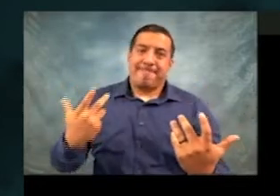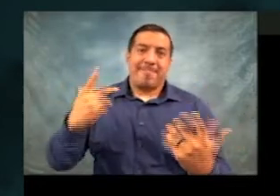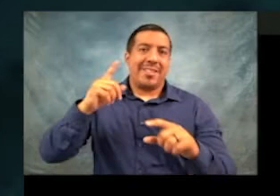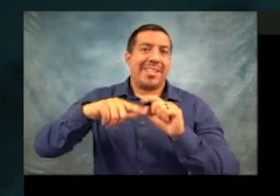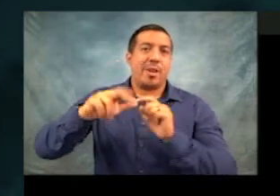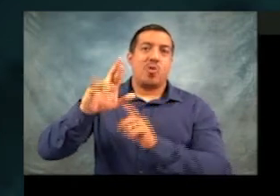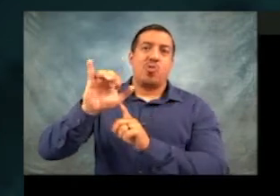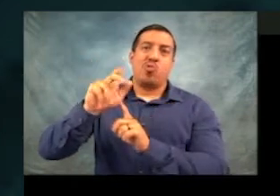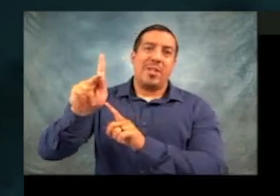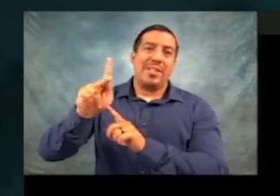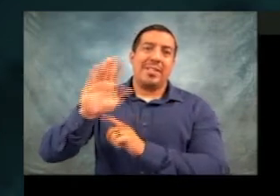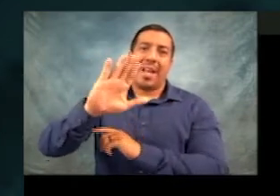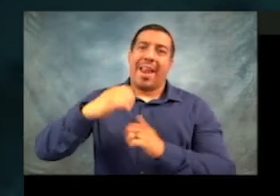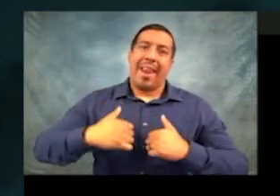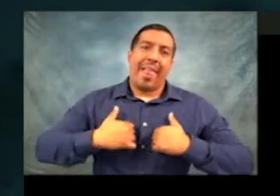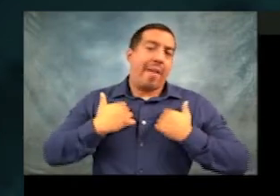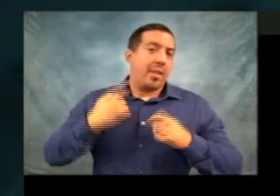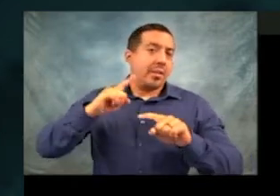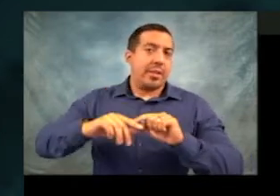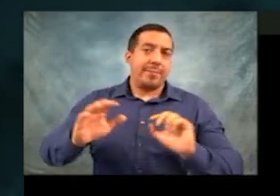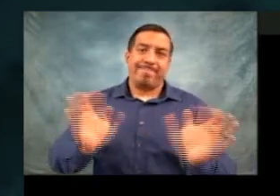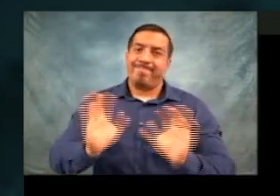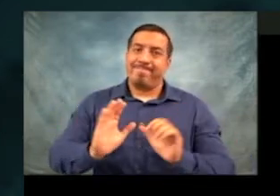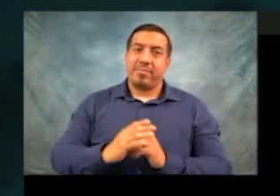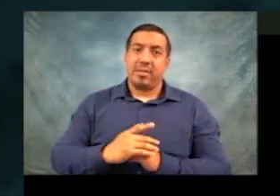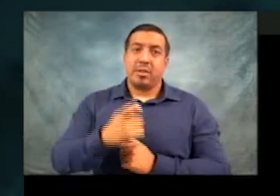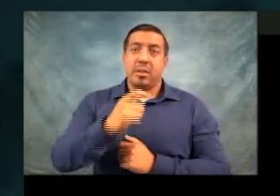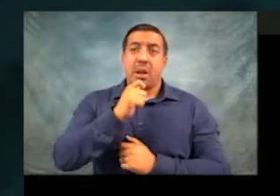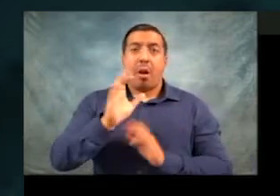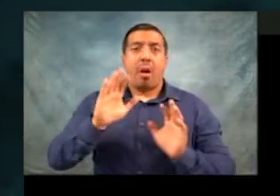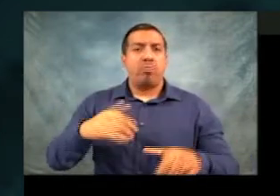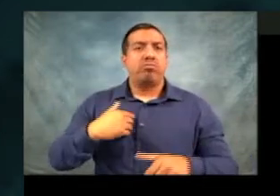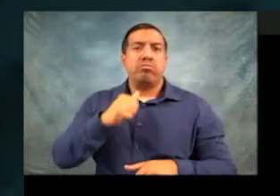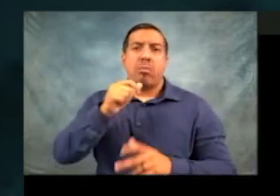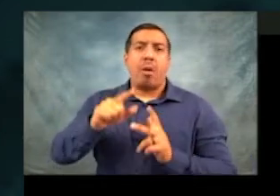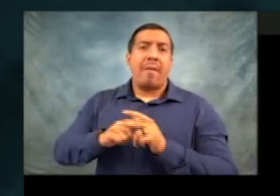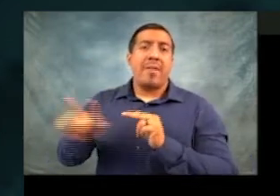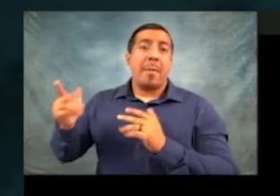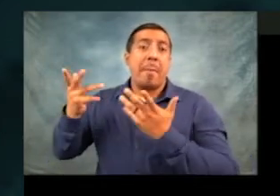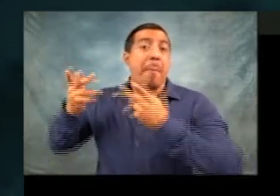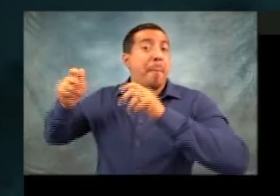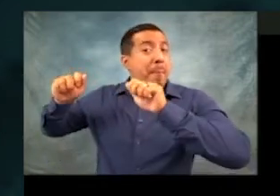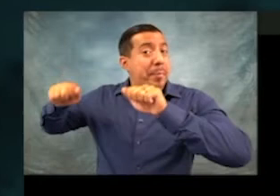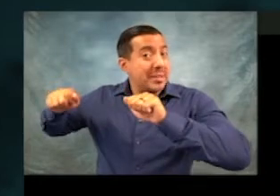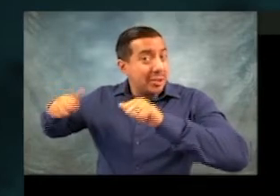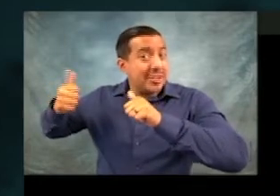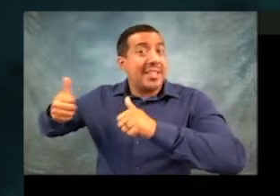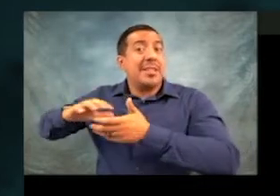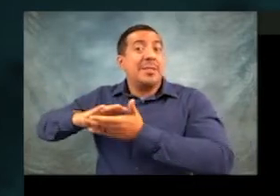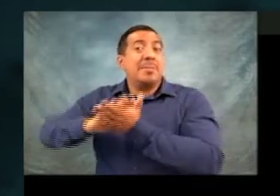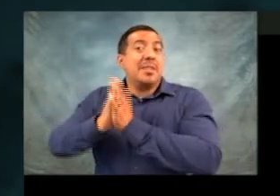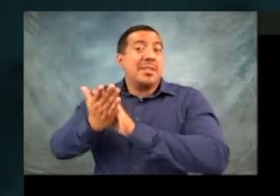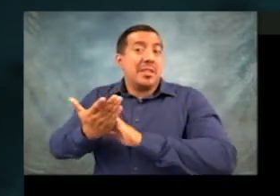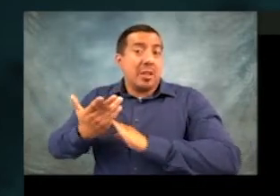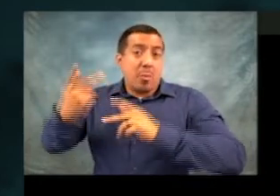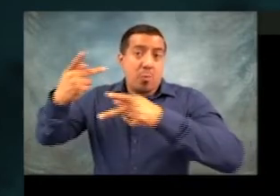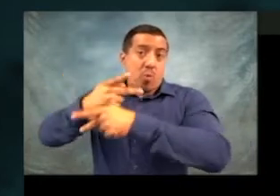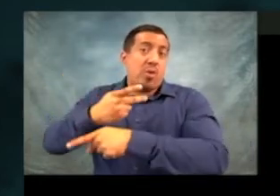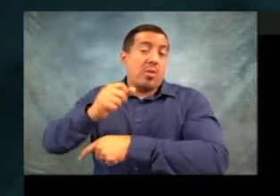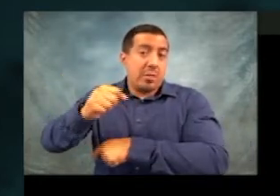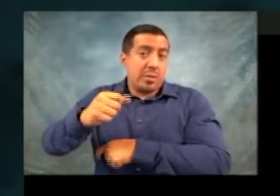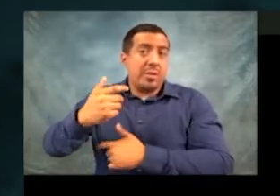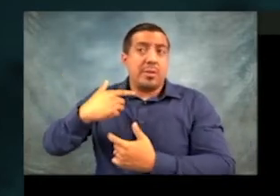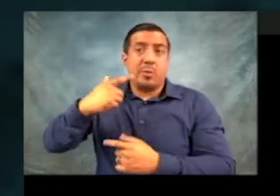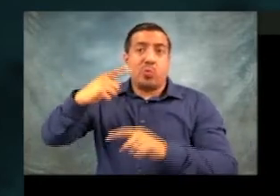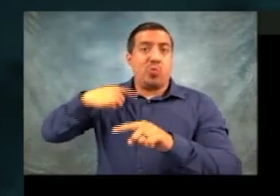risk life by not evacuating on potential. And the limits of predictability